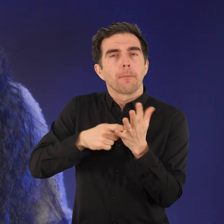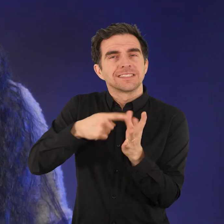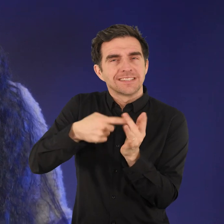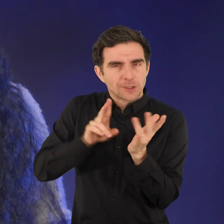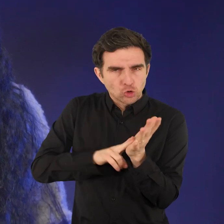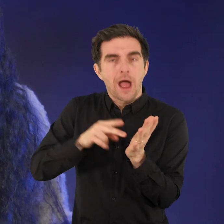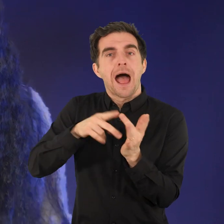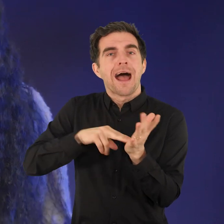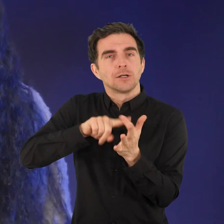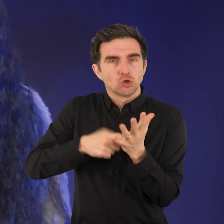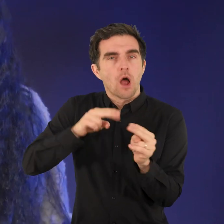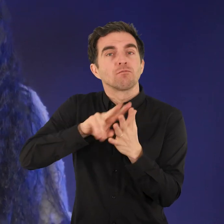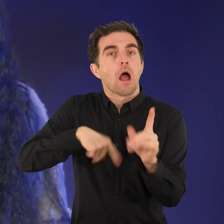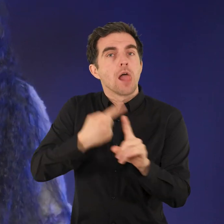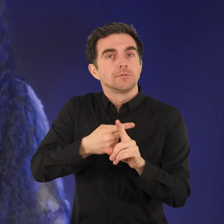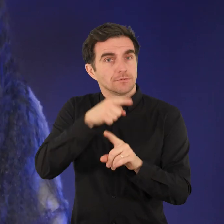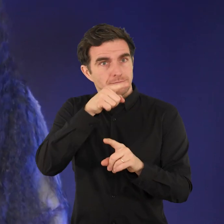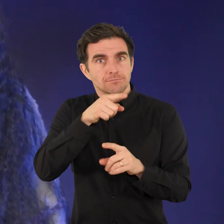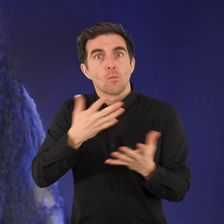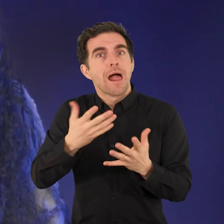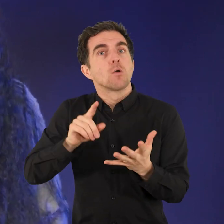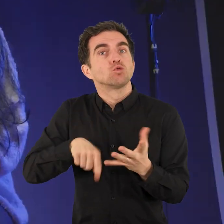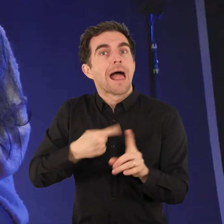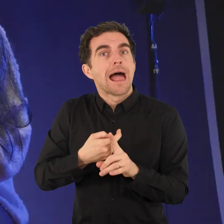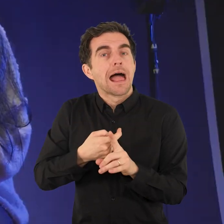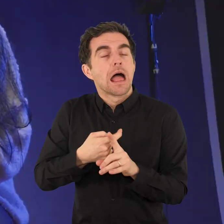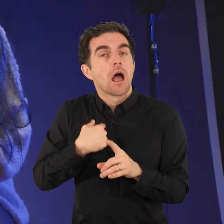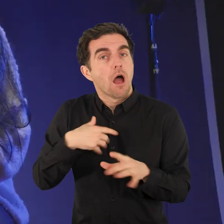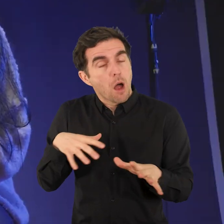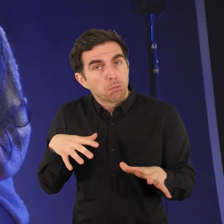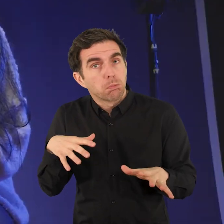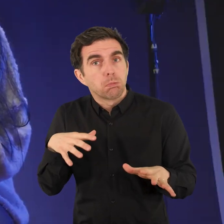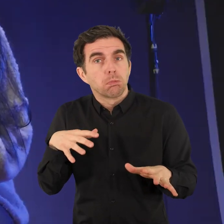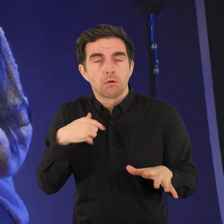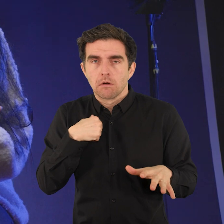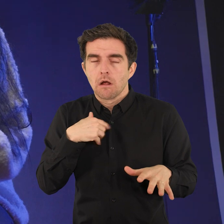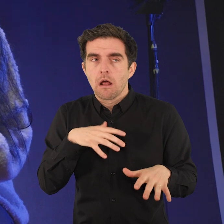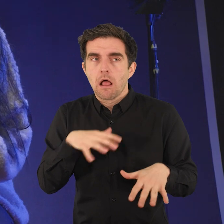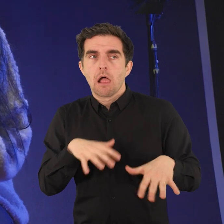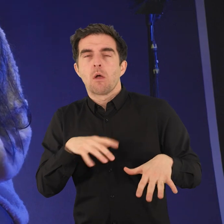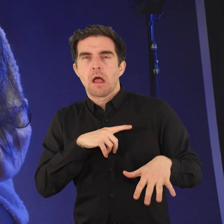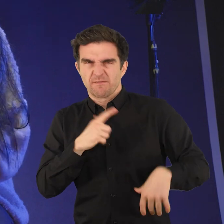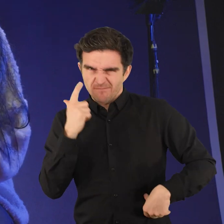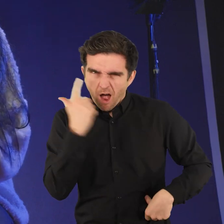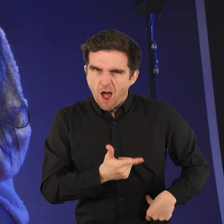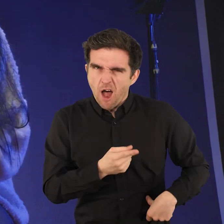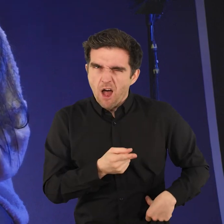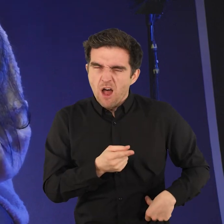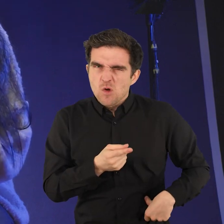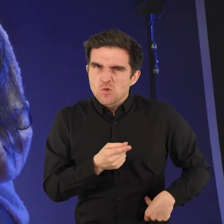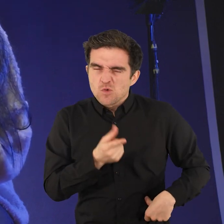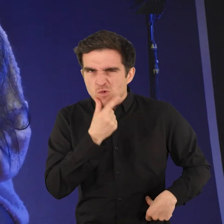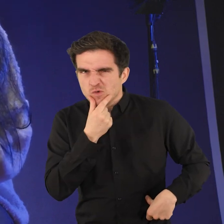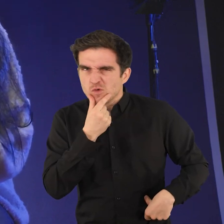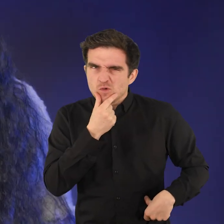the opportunity was Operation Interflex here in the United Kingdom. And I still was a little bit hesitant because it's a